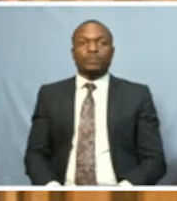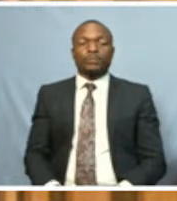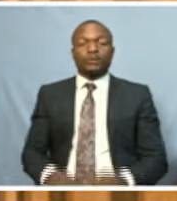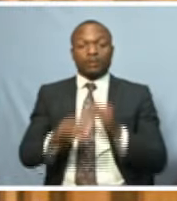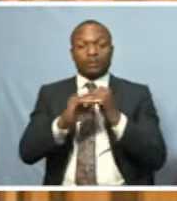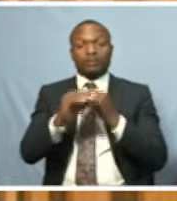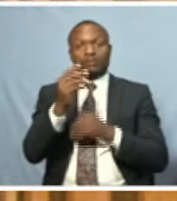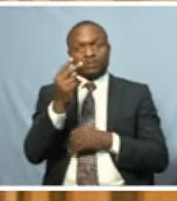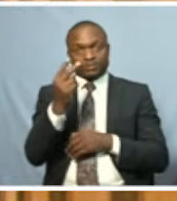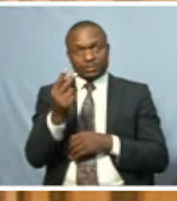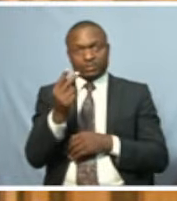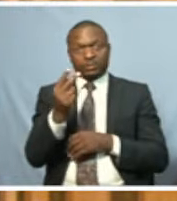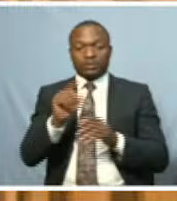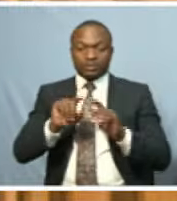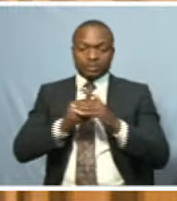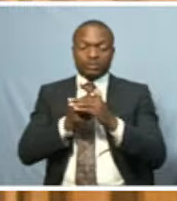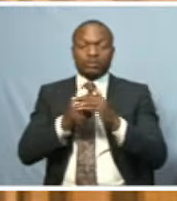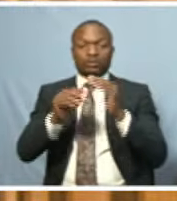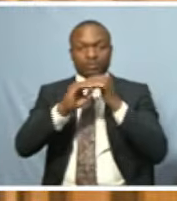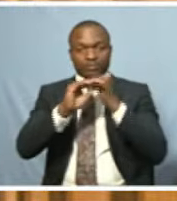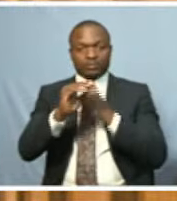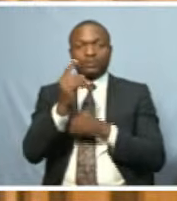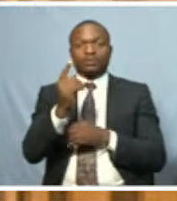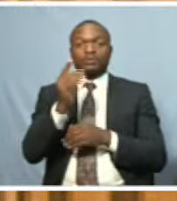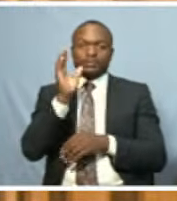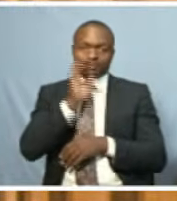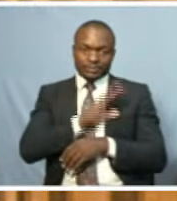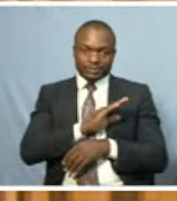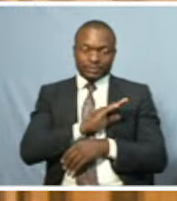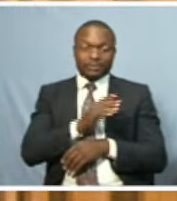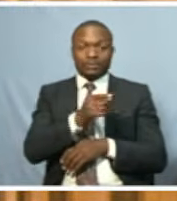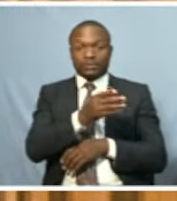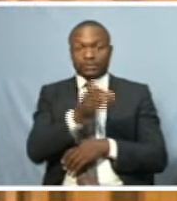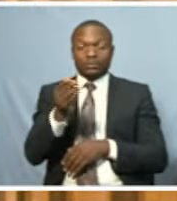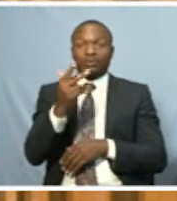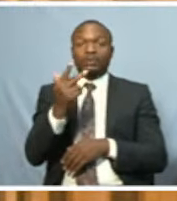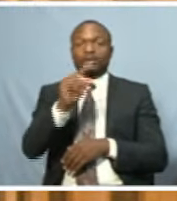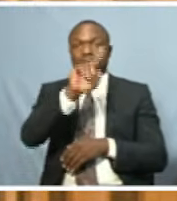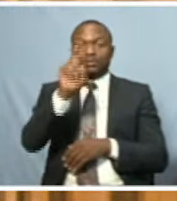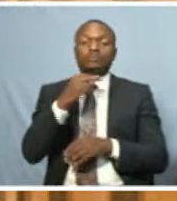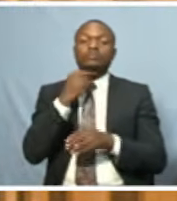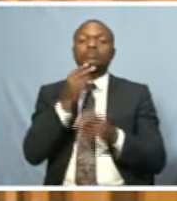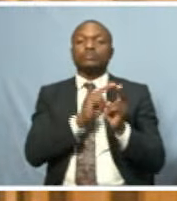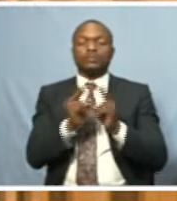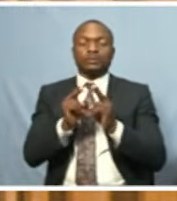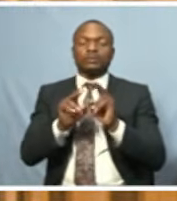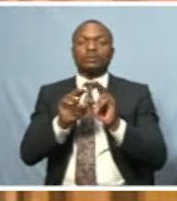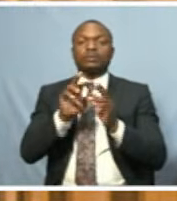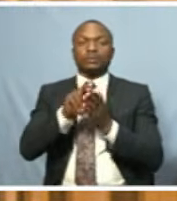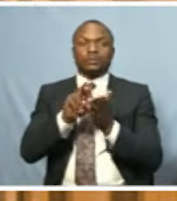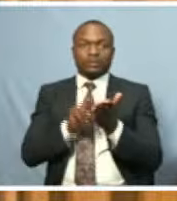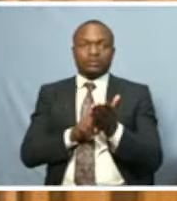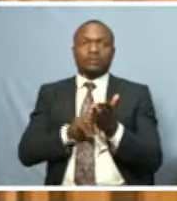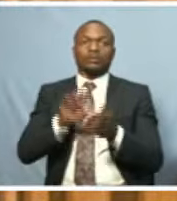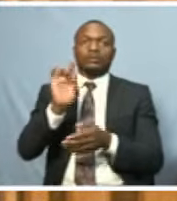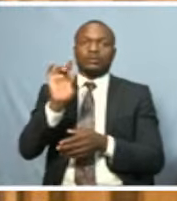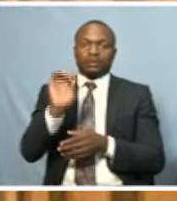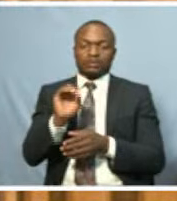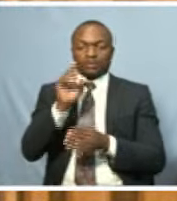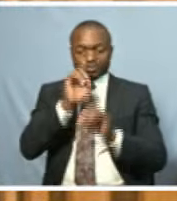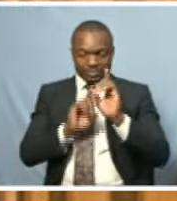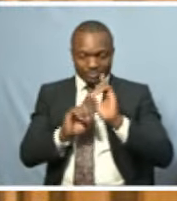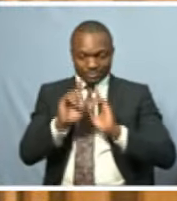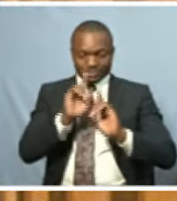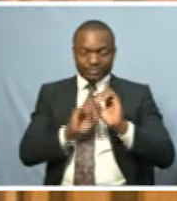phase 2 will only commence once phase 1 is completed. So those are the 3 questions for oral answer understanding order number 80 that were